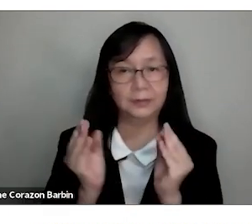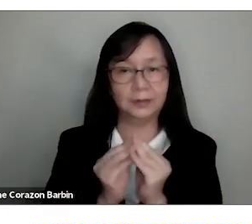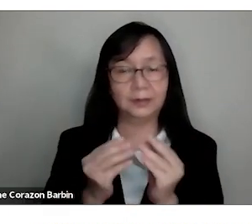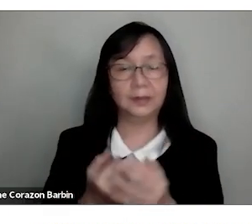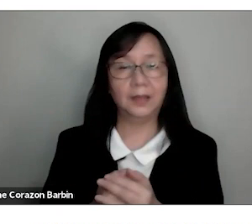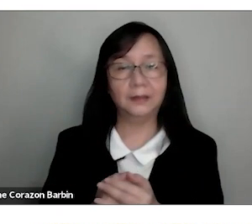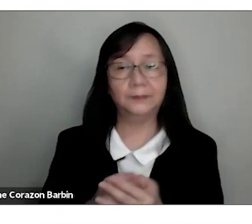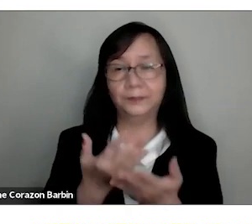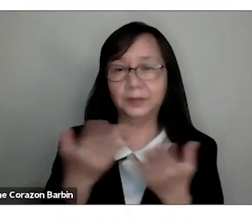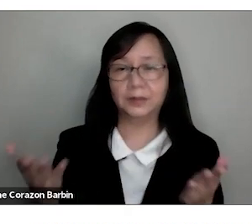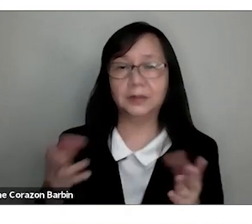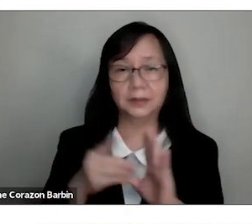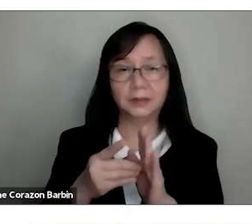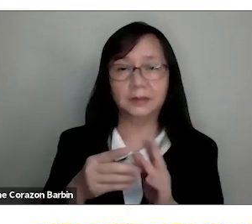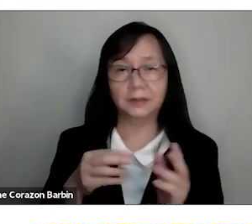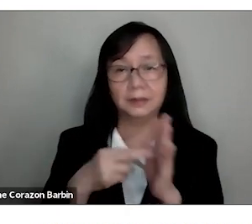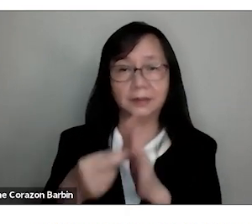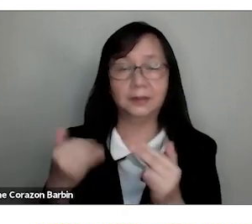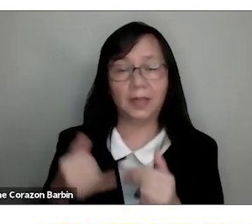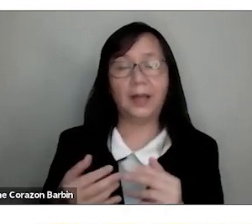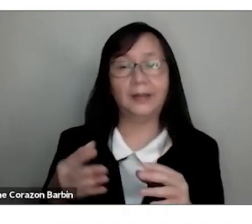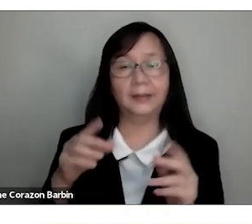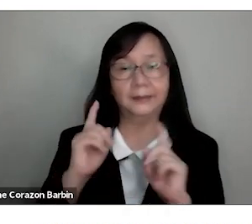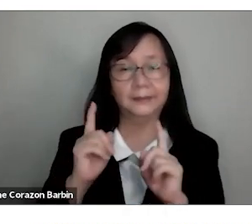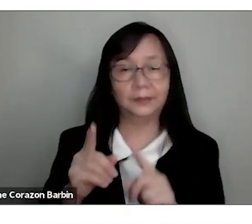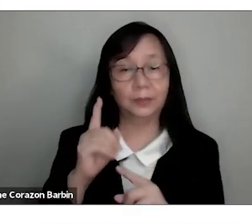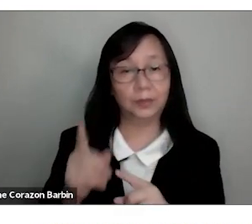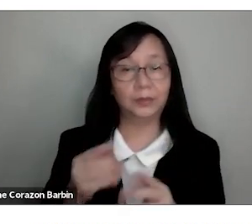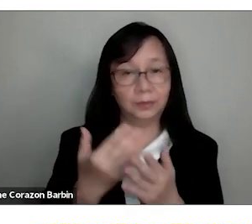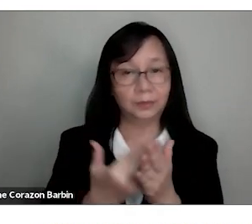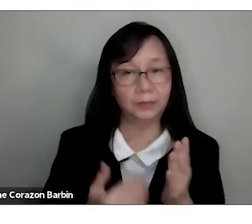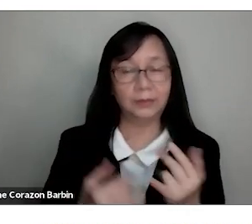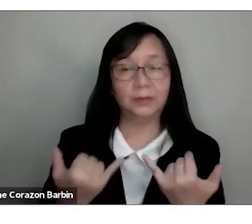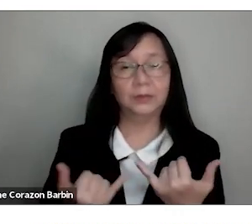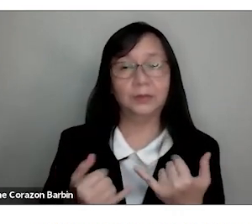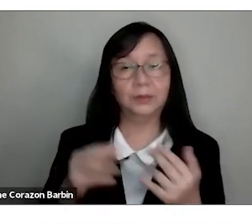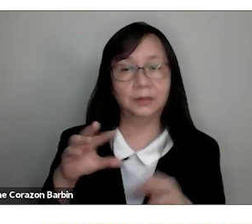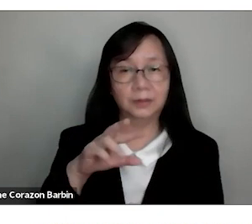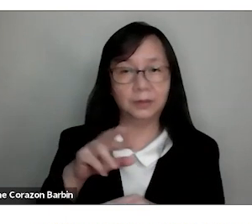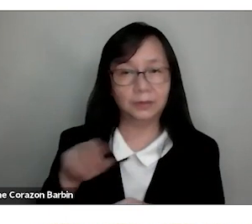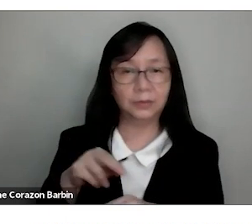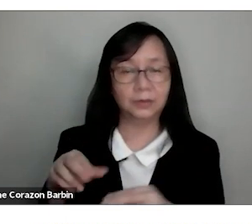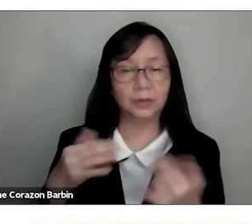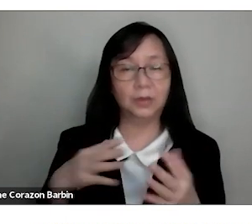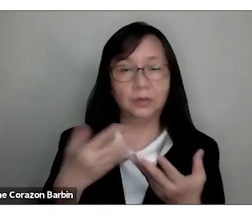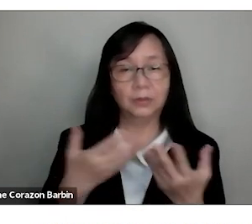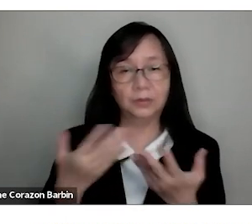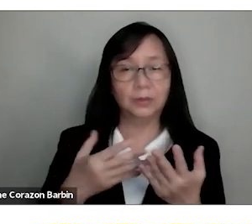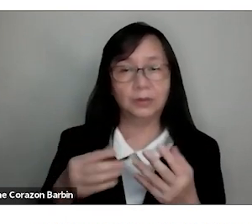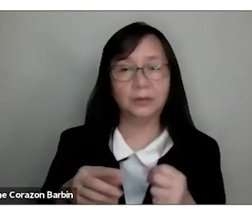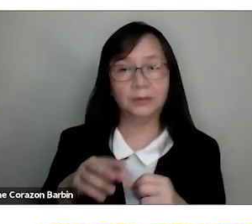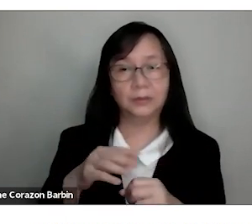These delegates attended at least one of the following: the regional consultation on the development of child safety materials in